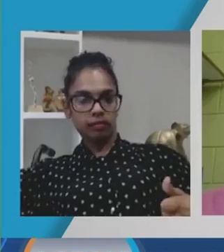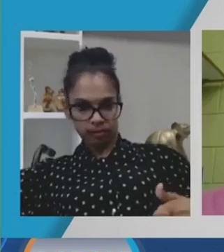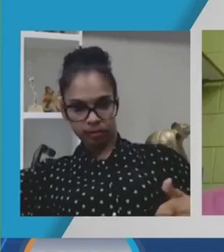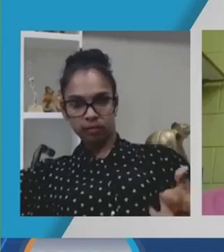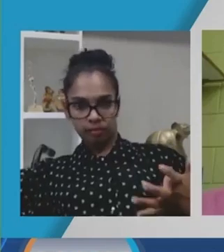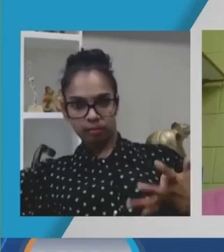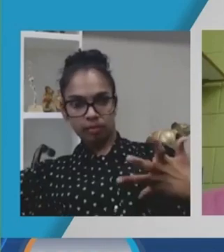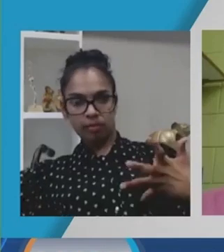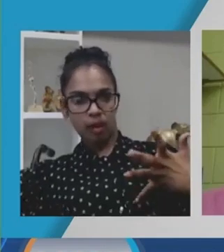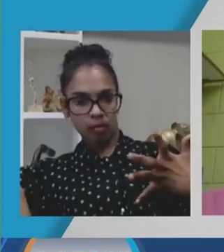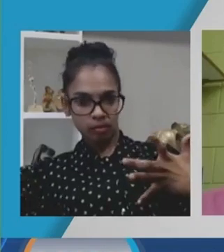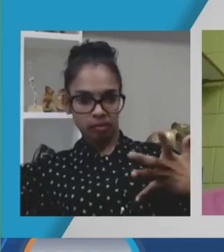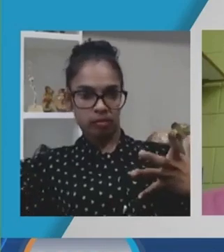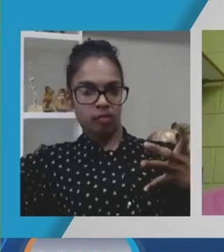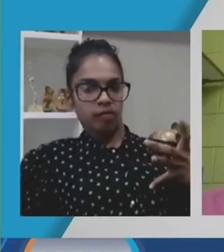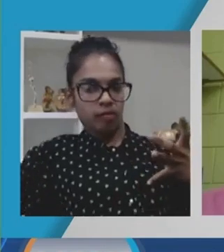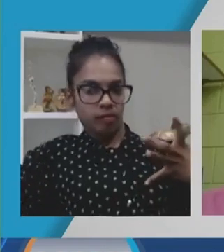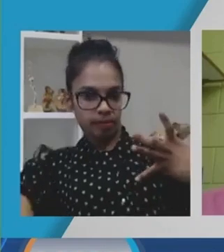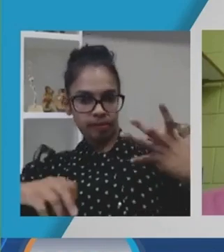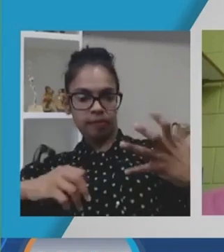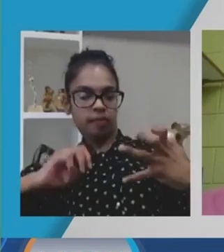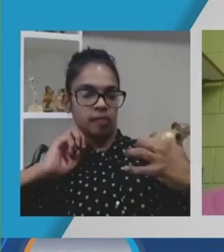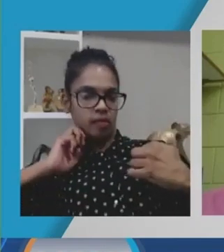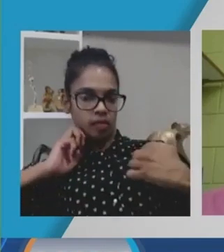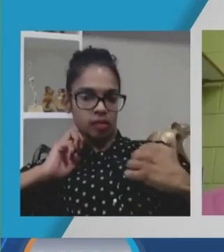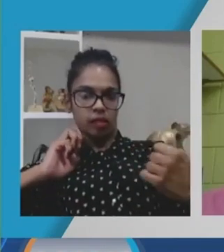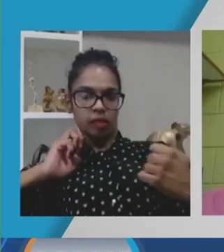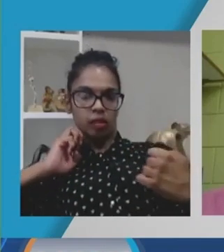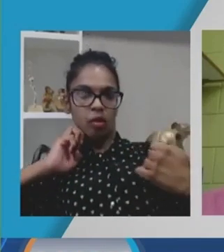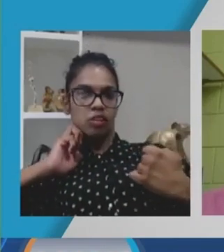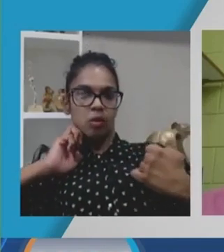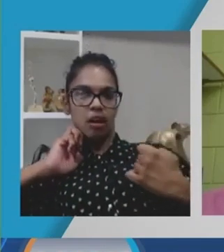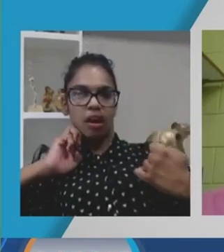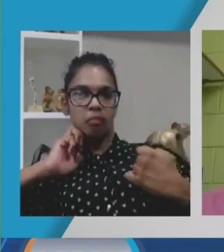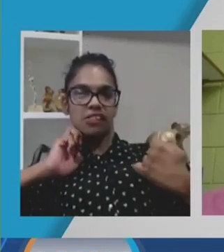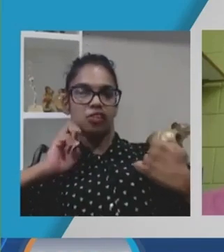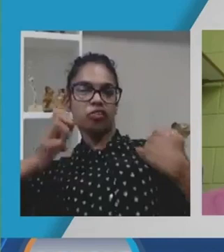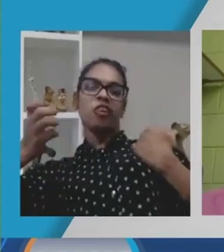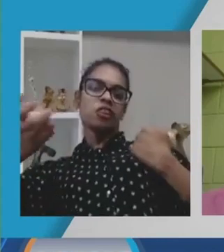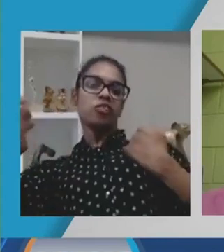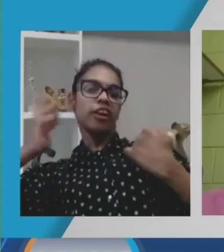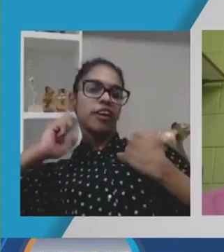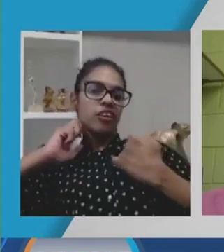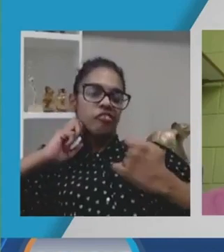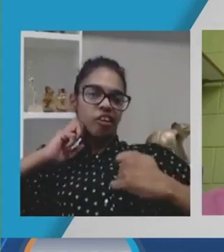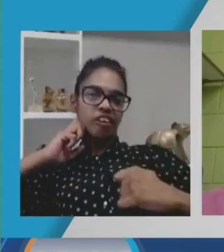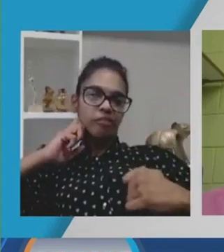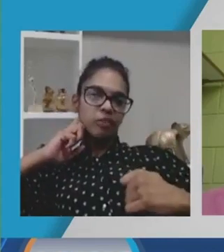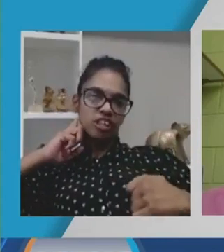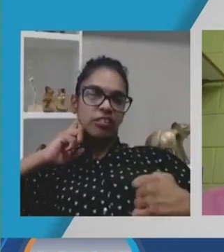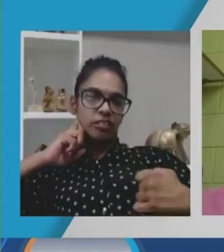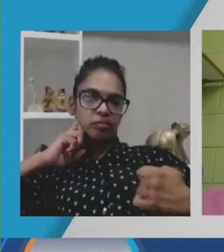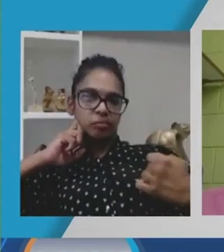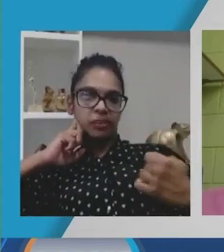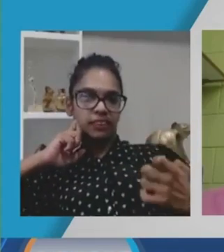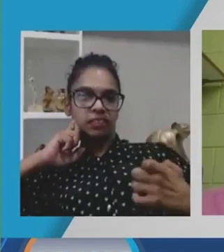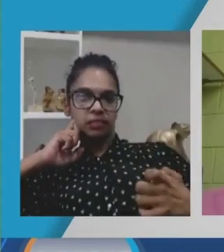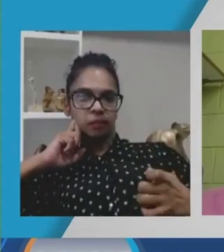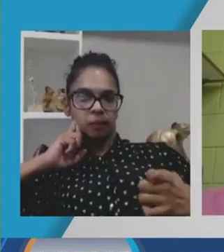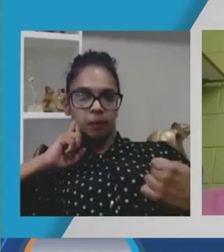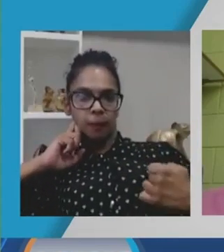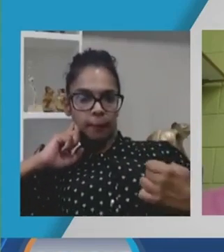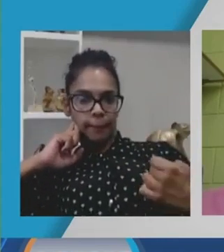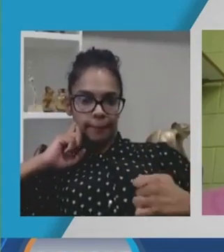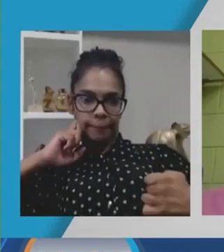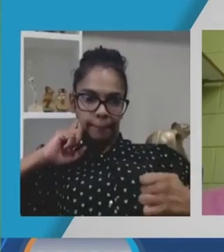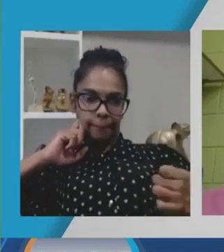agittins@unfpa.org. So you can send me an email and we will take it from there. Awesome. And Mr. Surratt, can you give your information? I